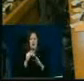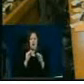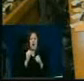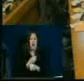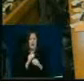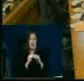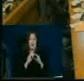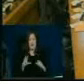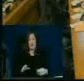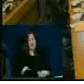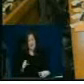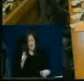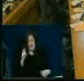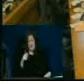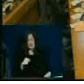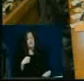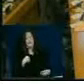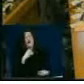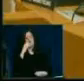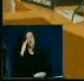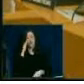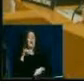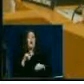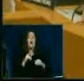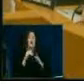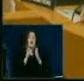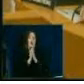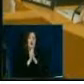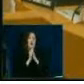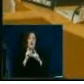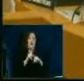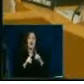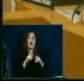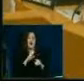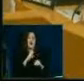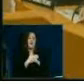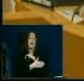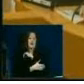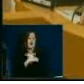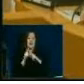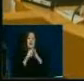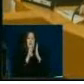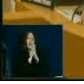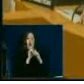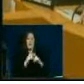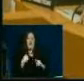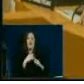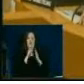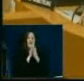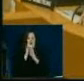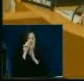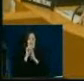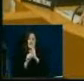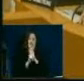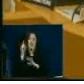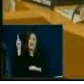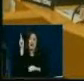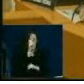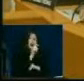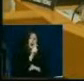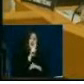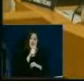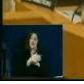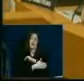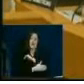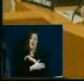clarify? I know that the request has been made, but the county cannot make a request. But we have asked the state to make the request as